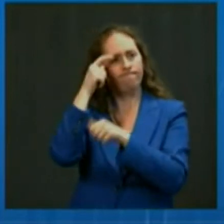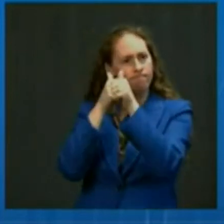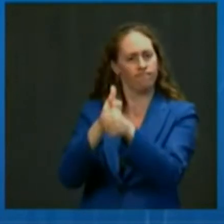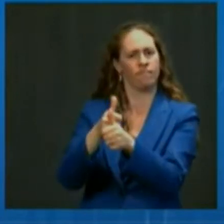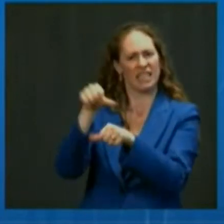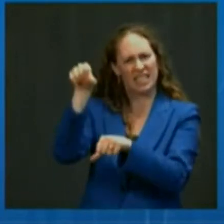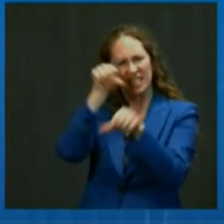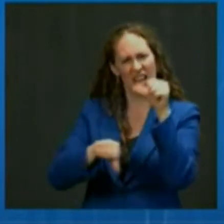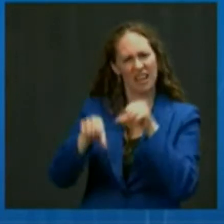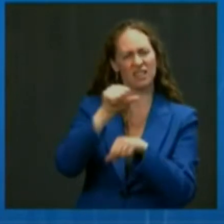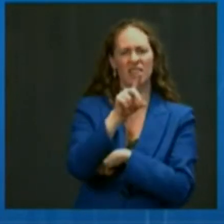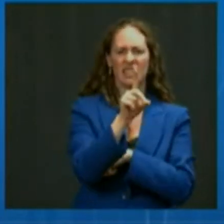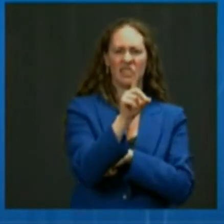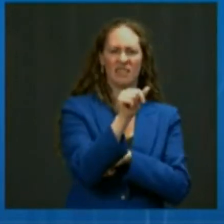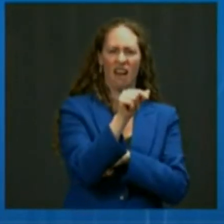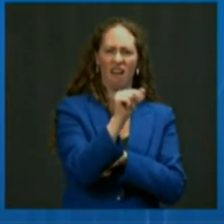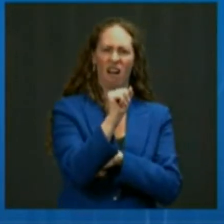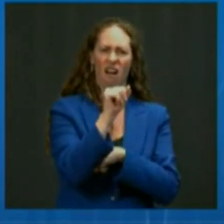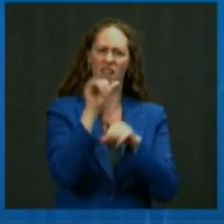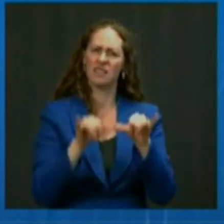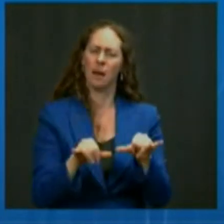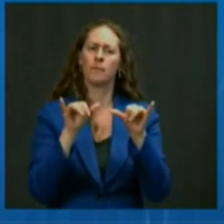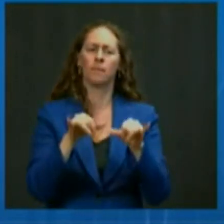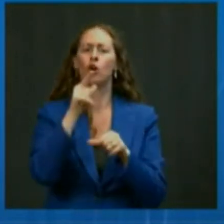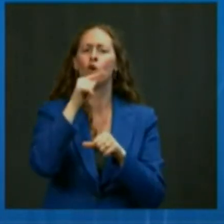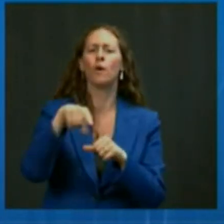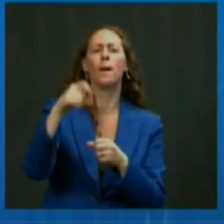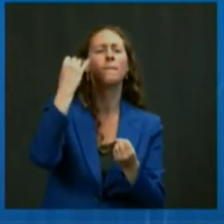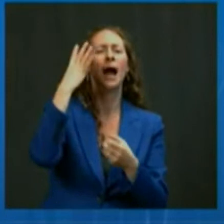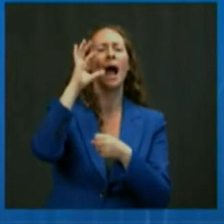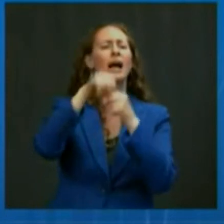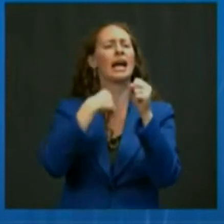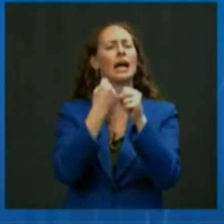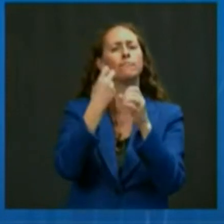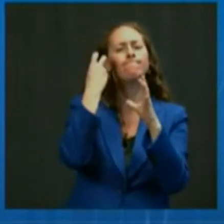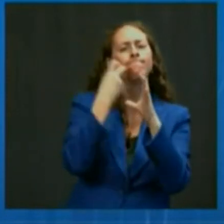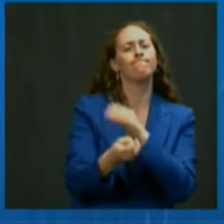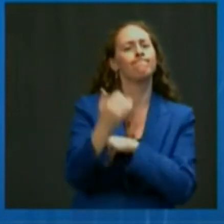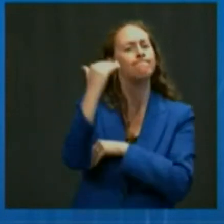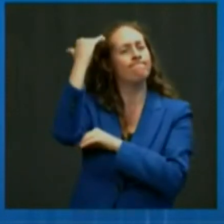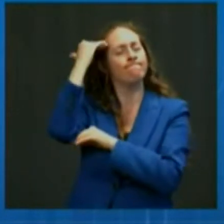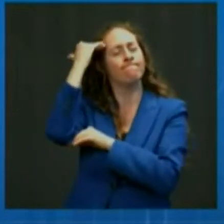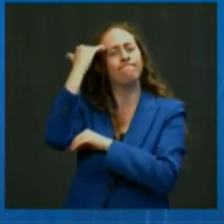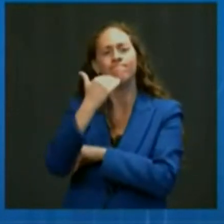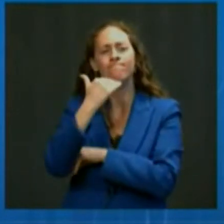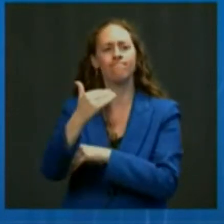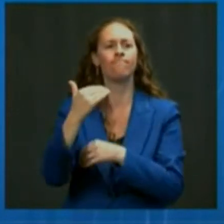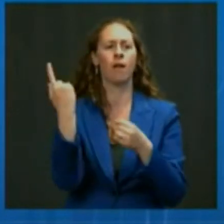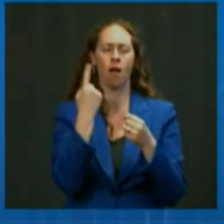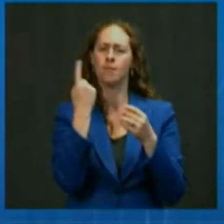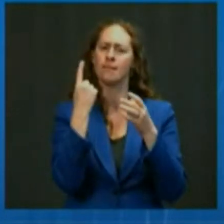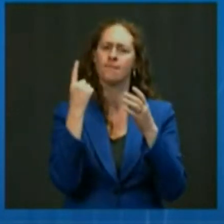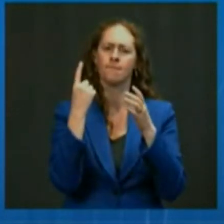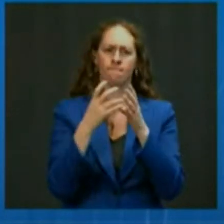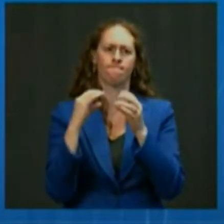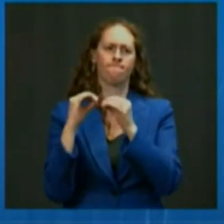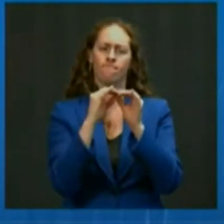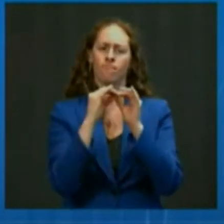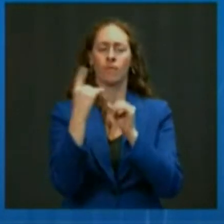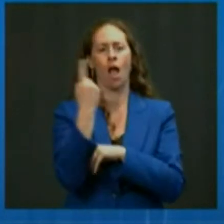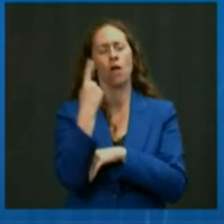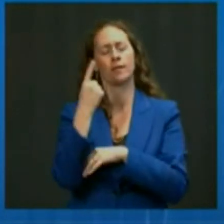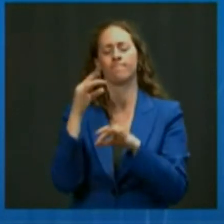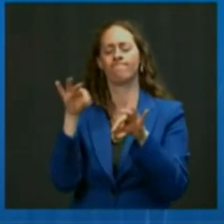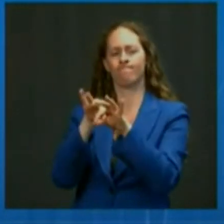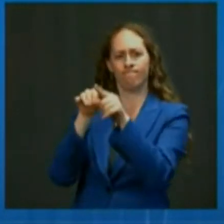of experience addressing illness and epidemics. As always, we will continue to follow the science on a daily basis, and will